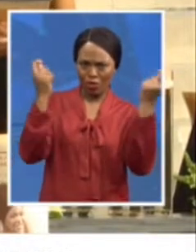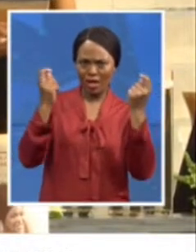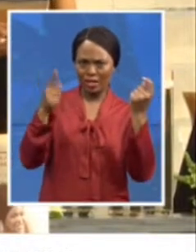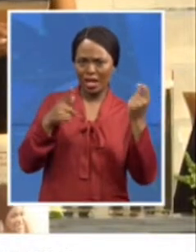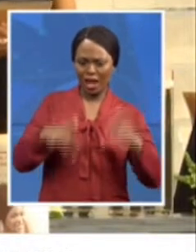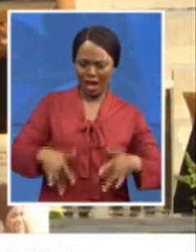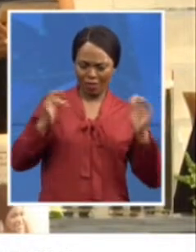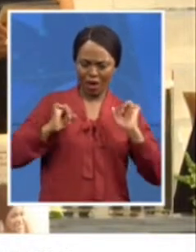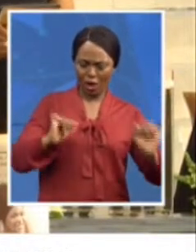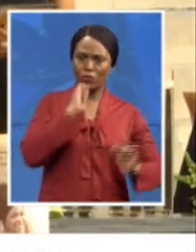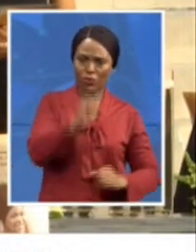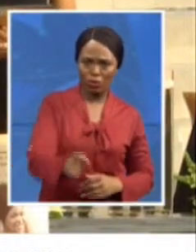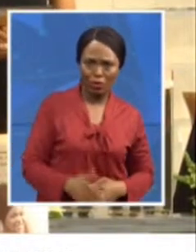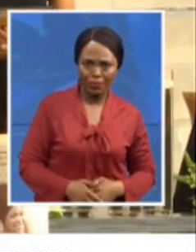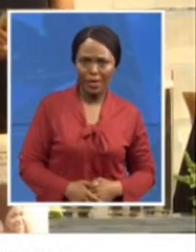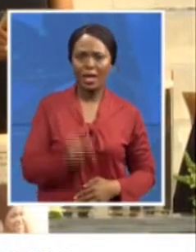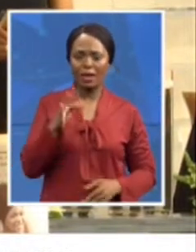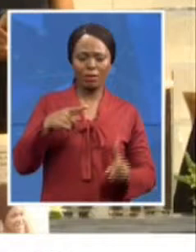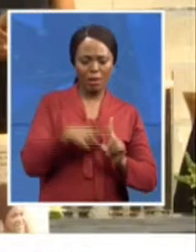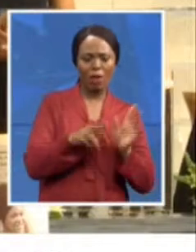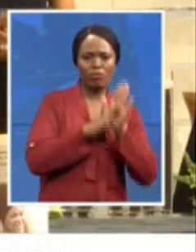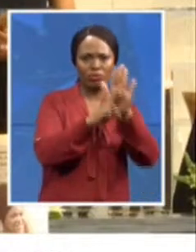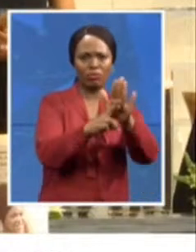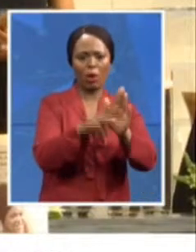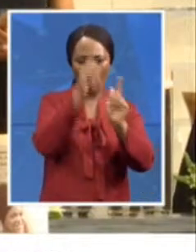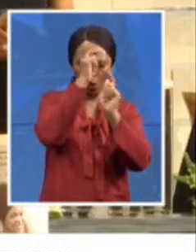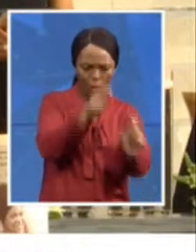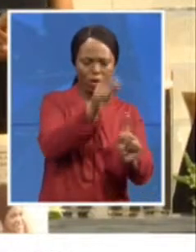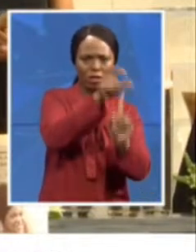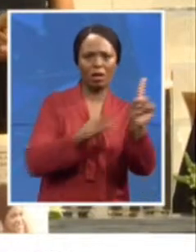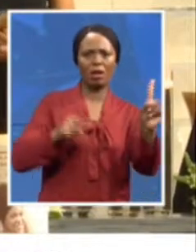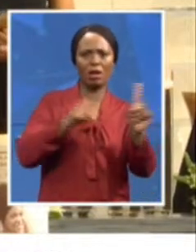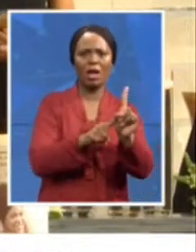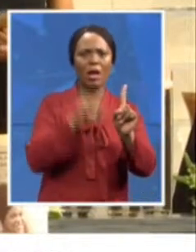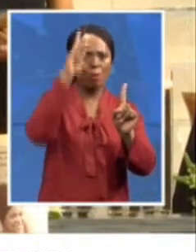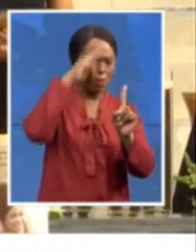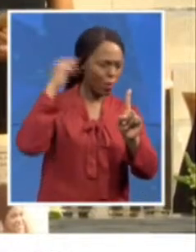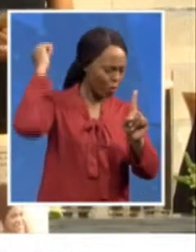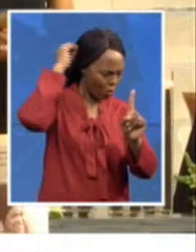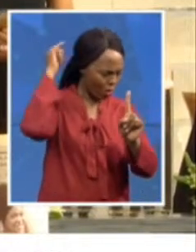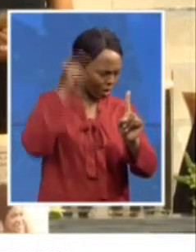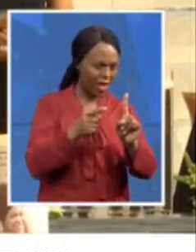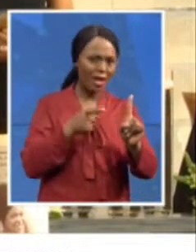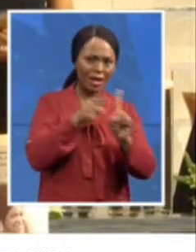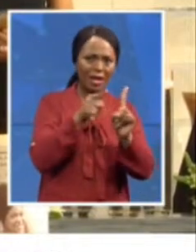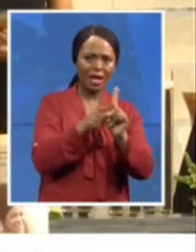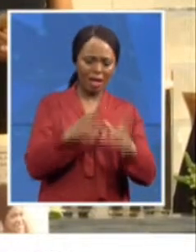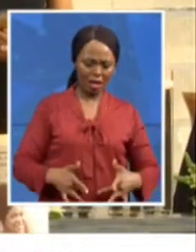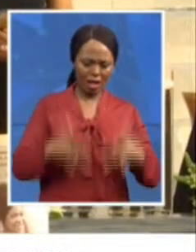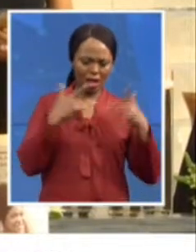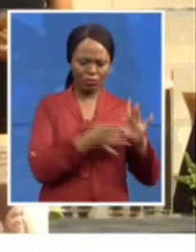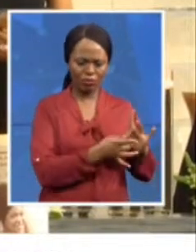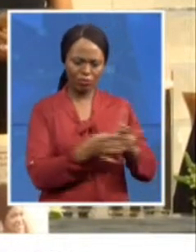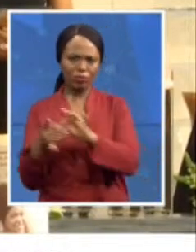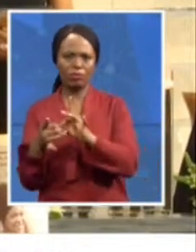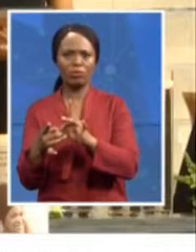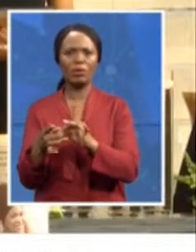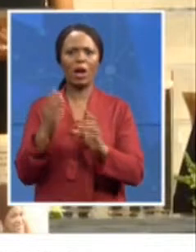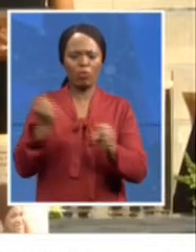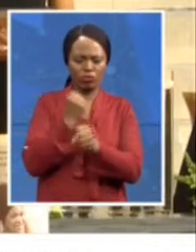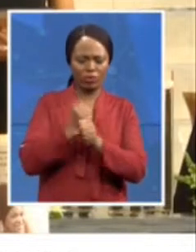memory, we must recollect that her substance was married to her aesthetics. Her values went beyond pomp and